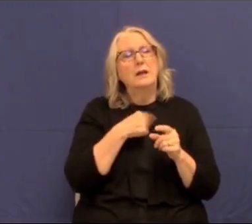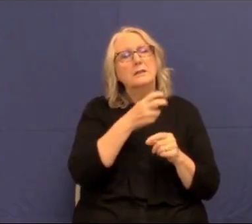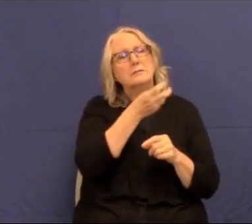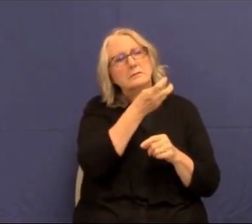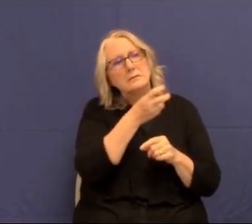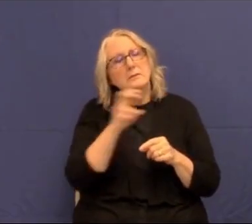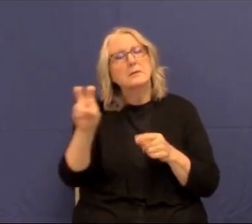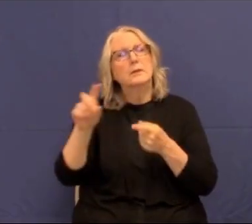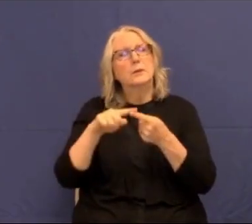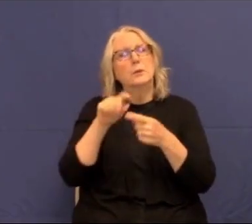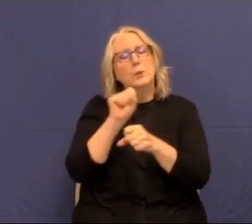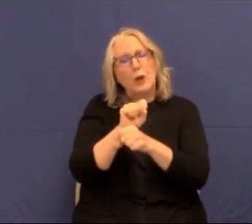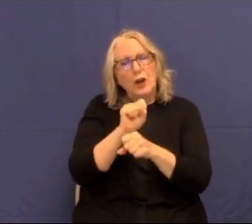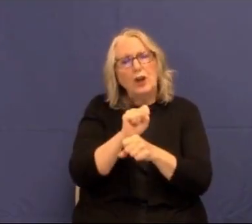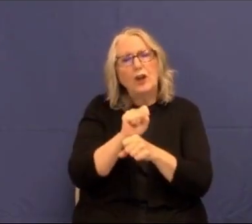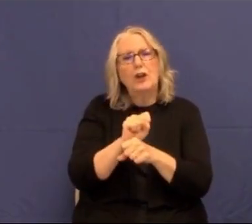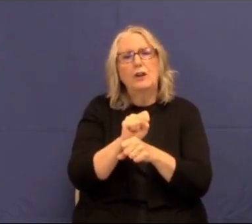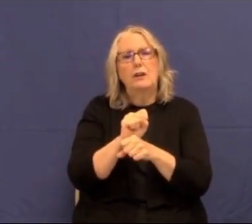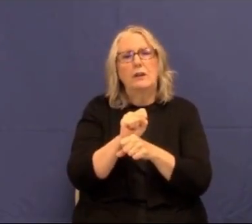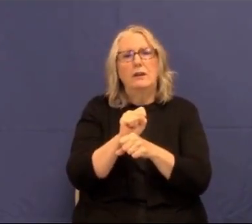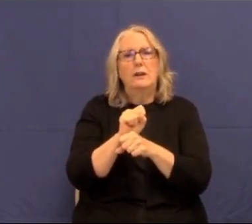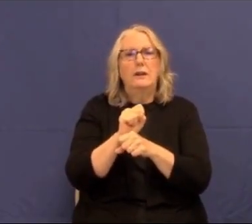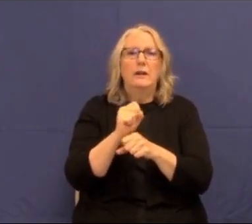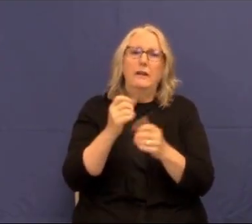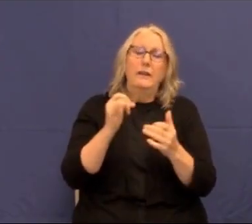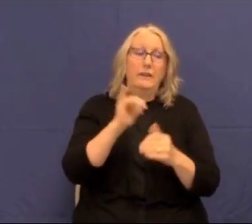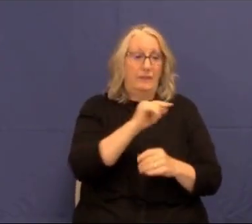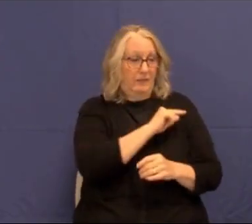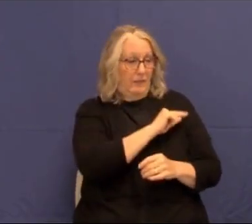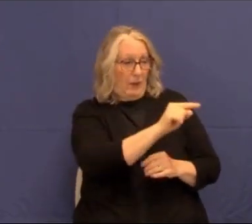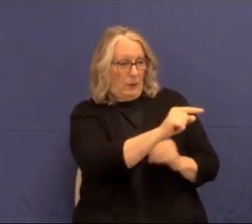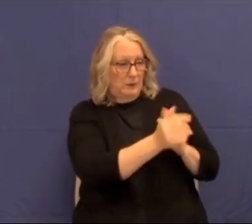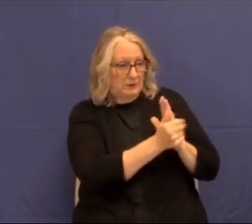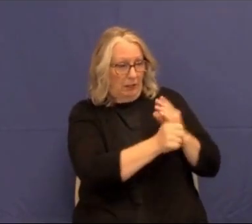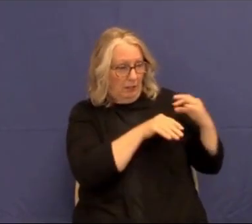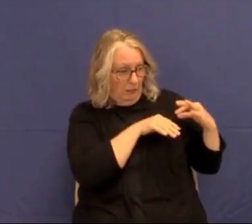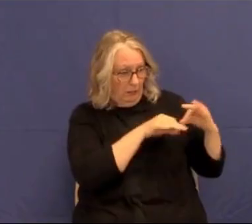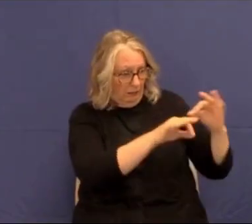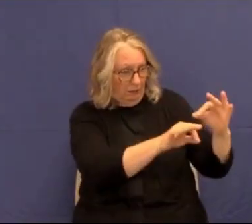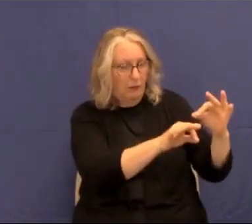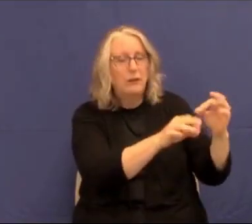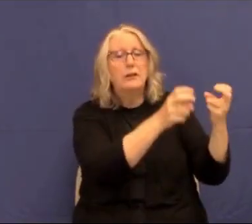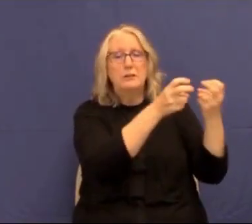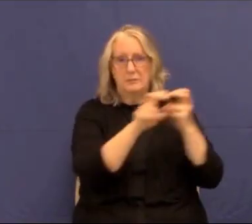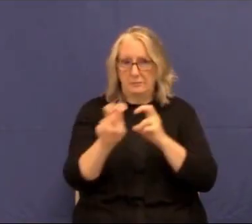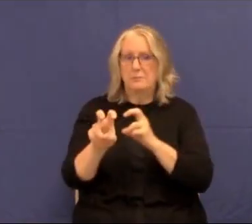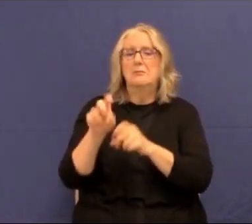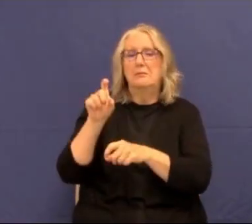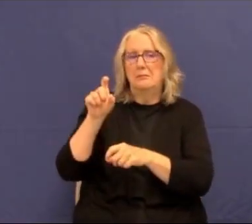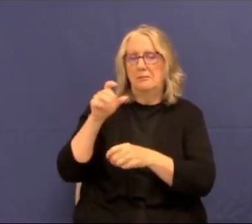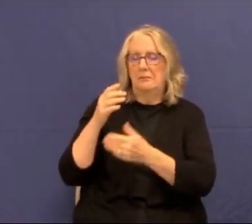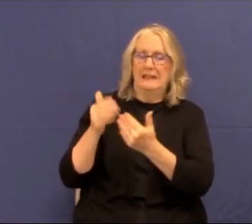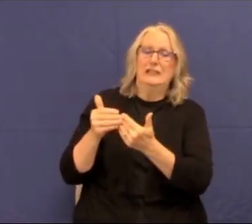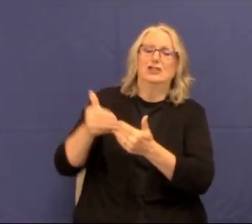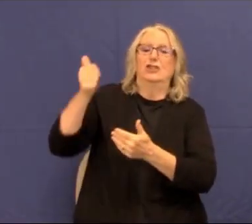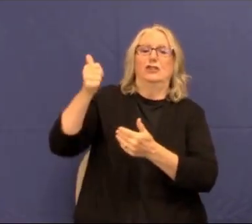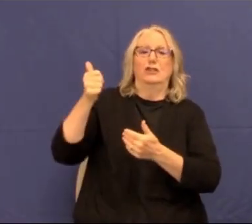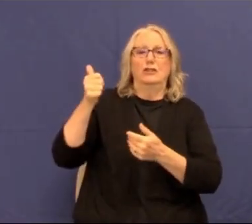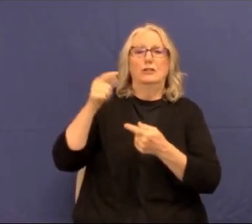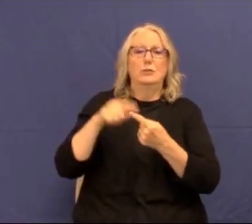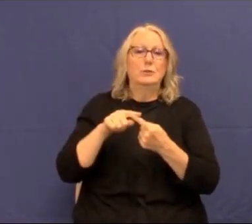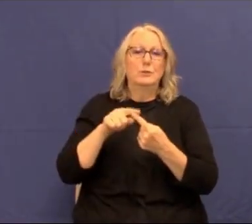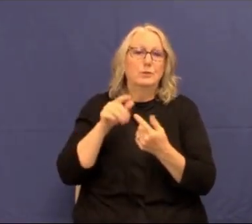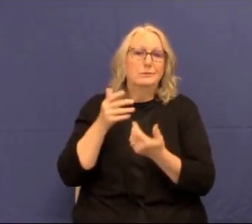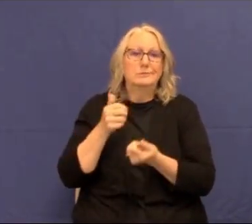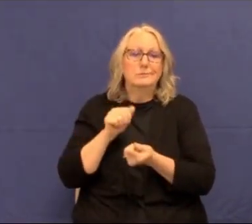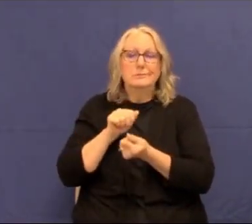as I transitioned over into the workforce, I think having those skills has made it a lot